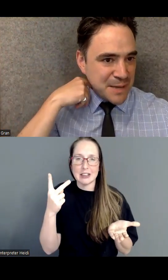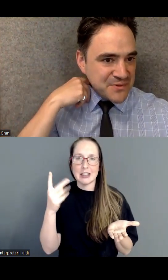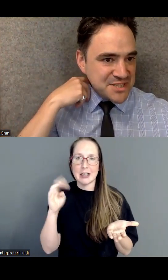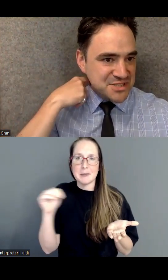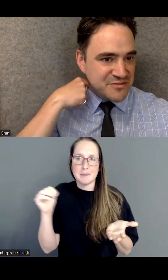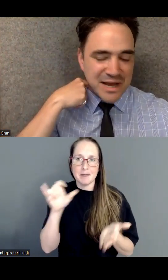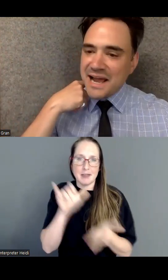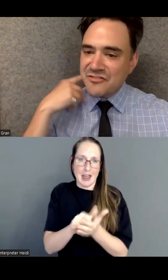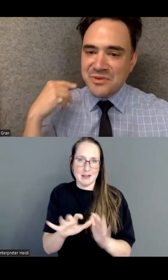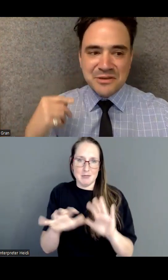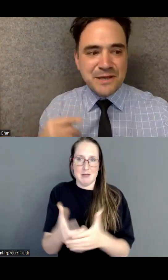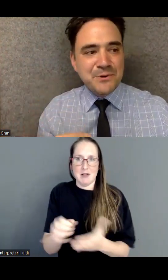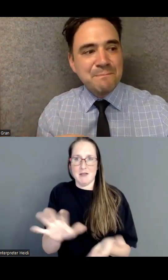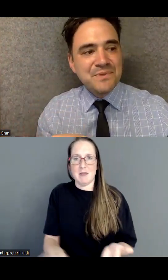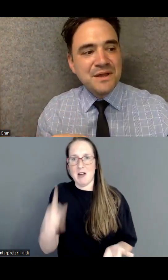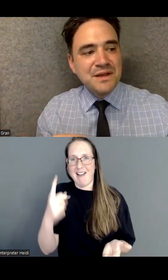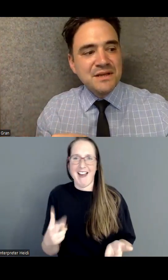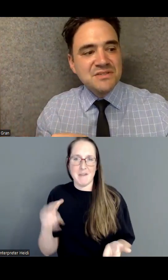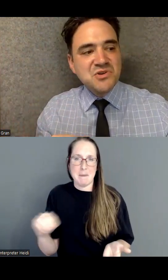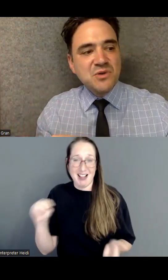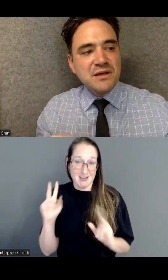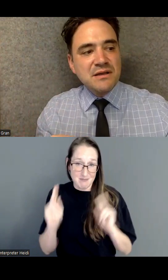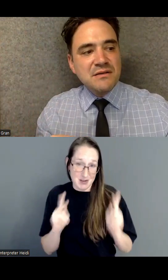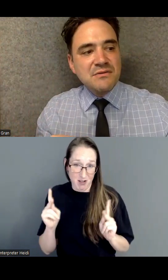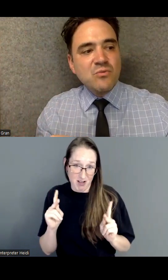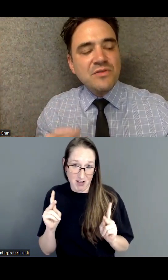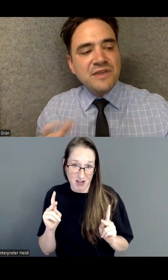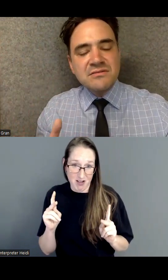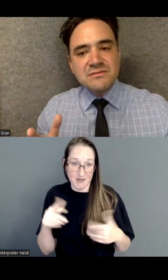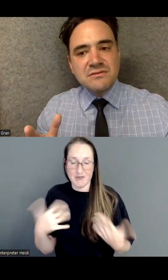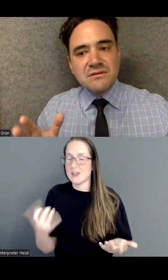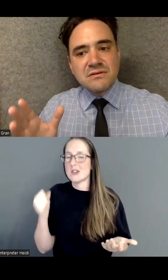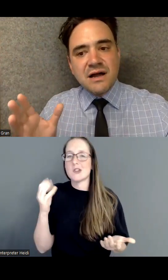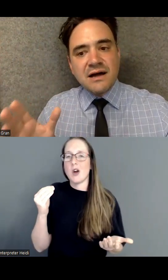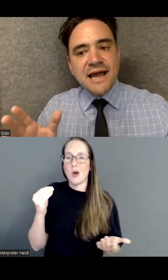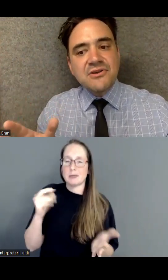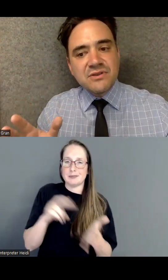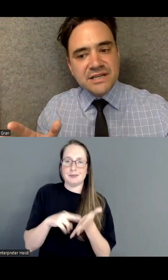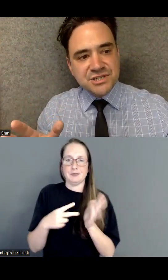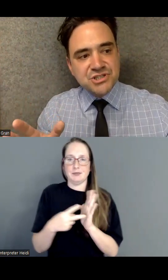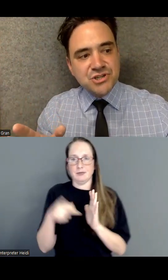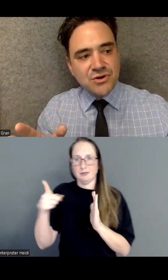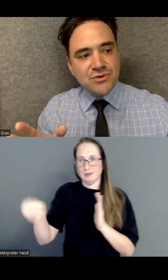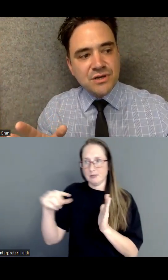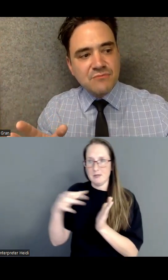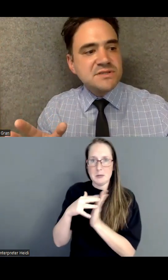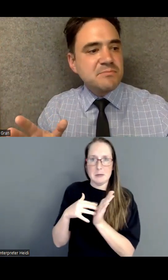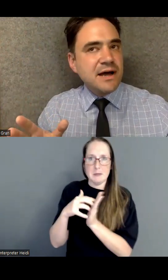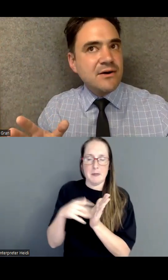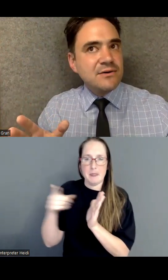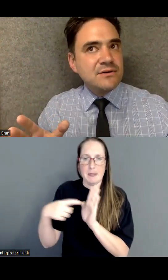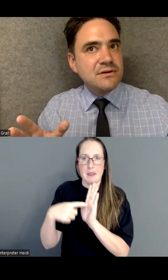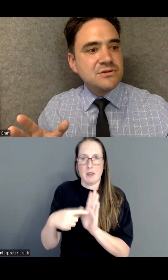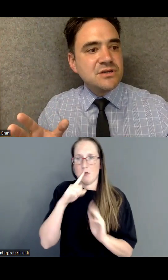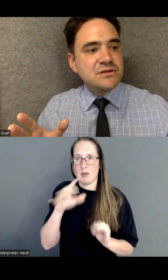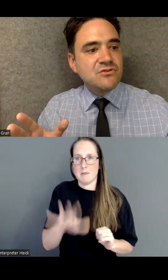that's a population of about 500,000 people. So what their calculation showed was